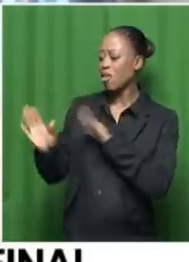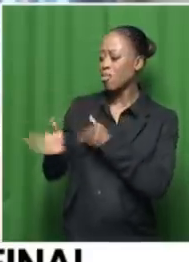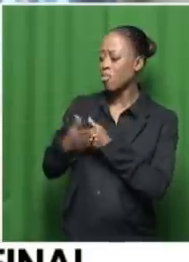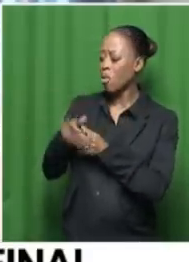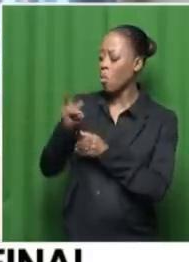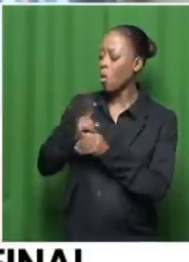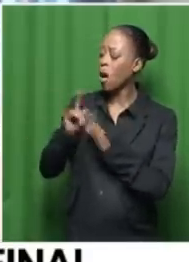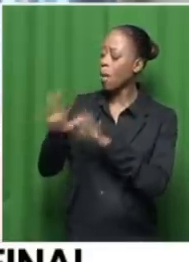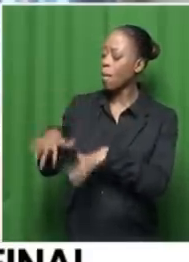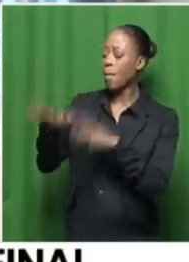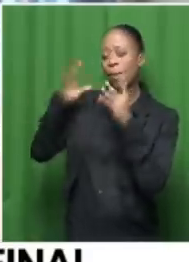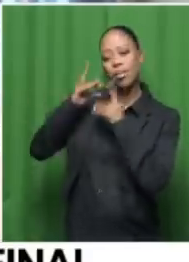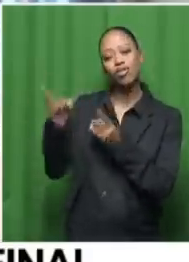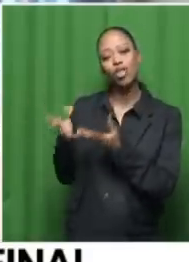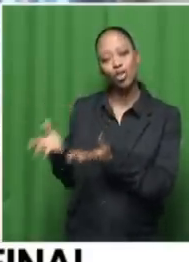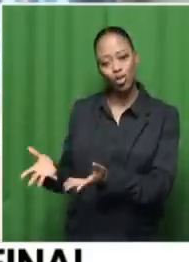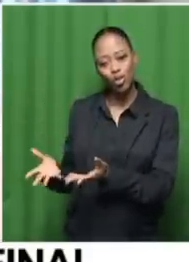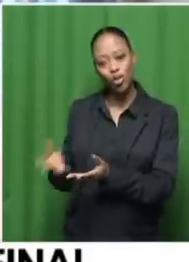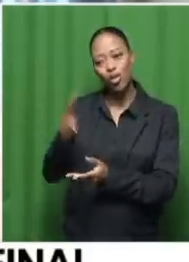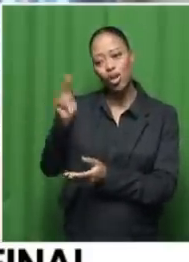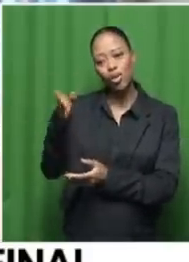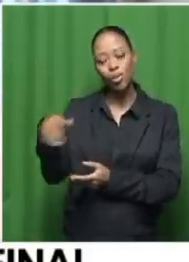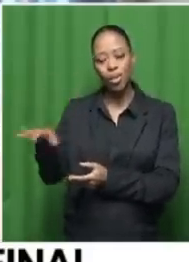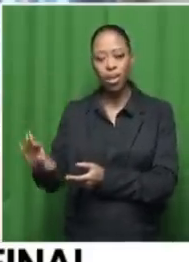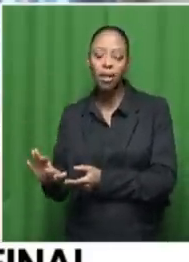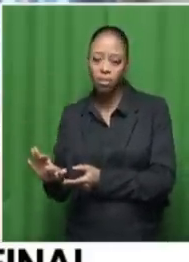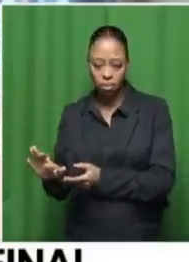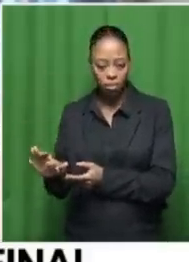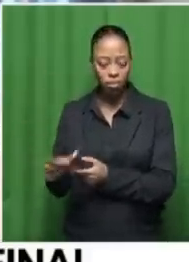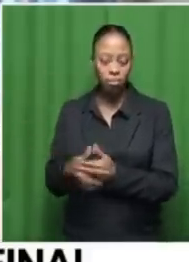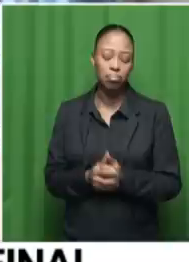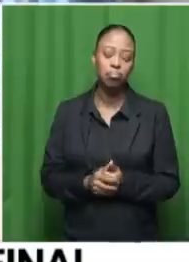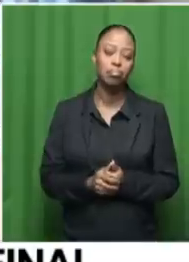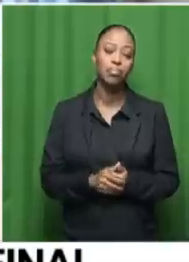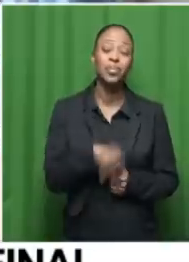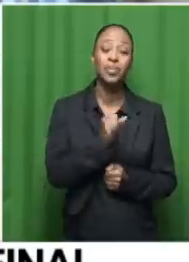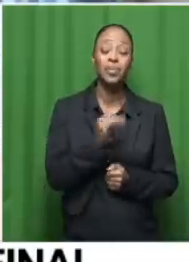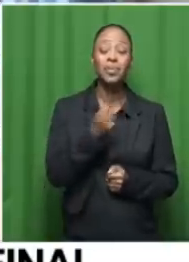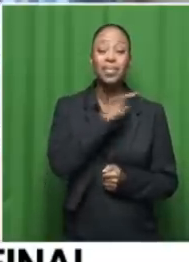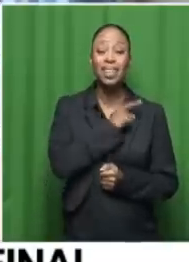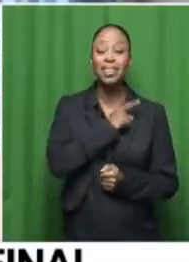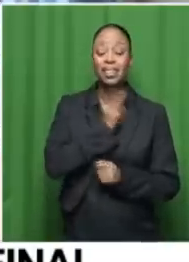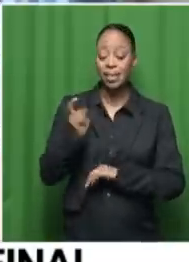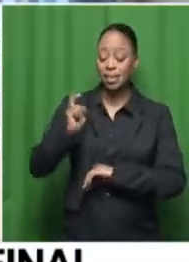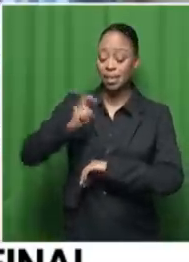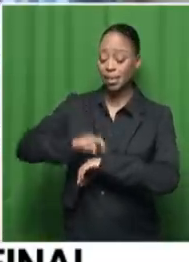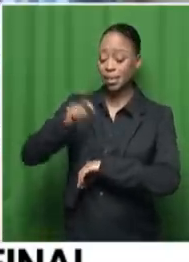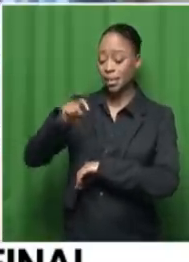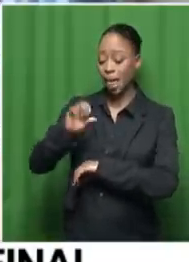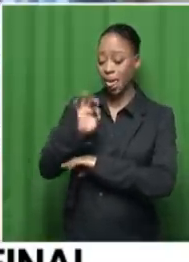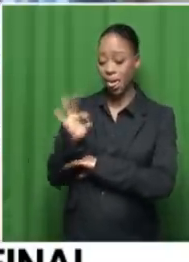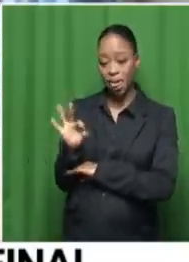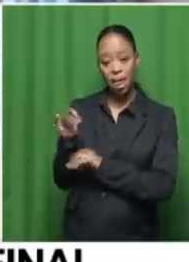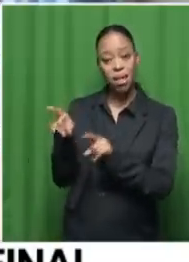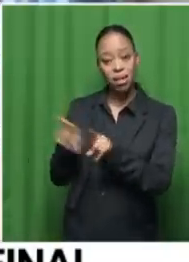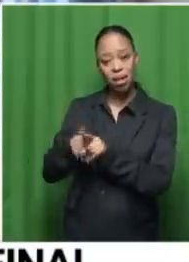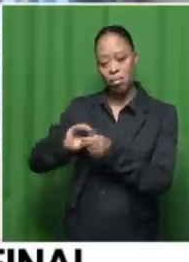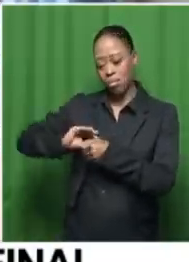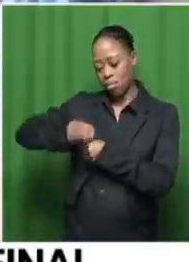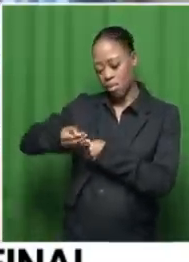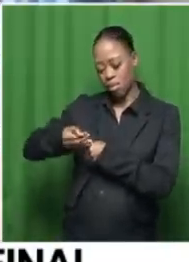in Parliament. A two-thirds majority would be required. So had the Scorpions had the